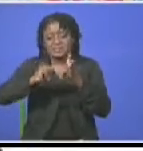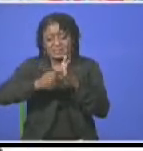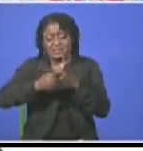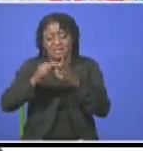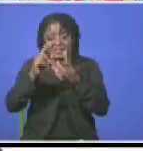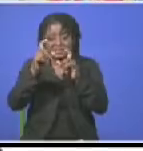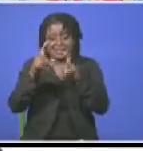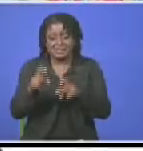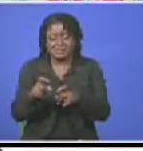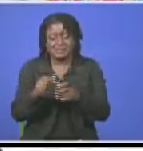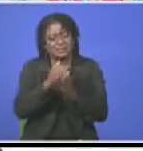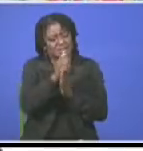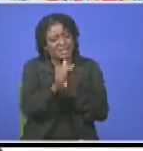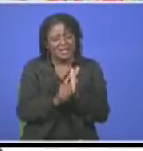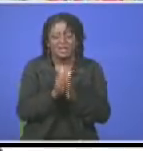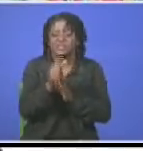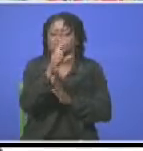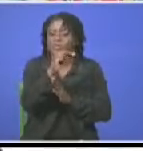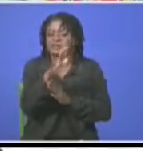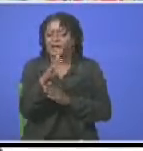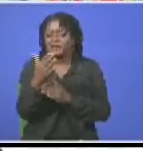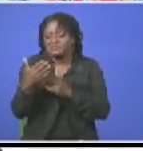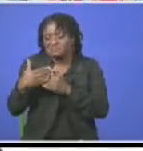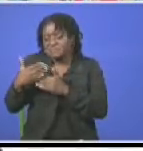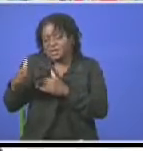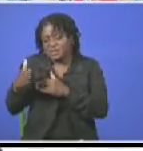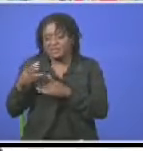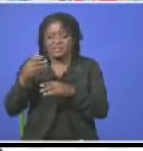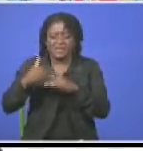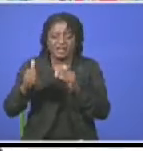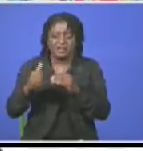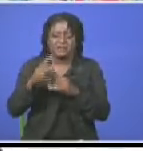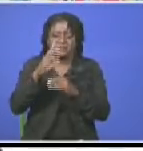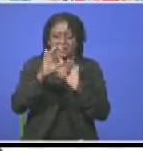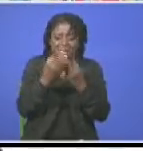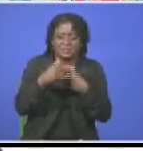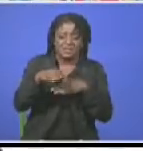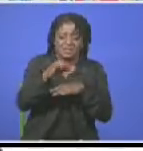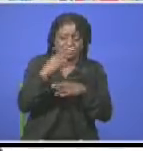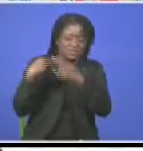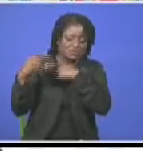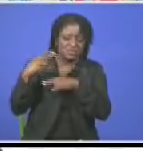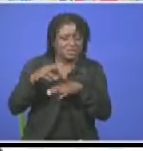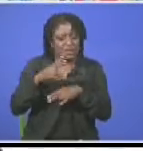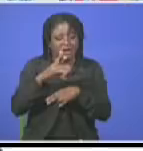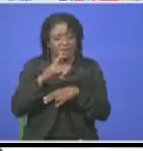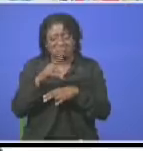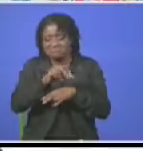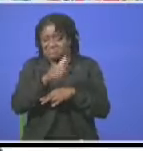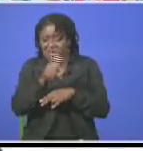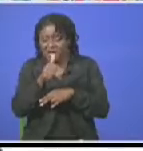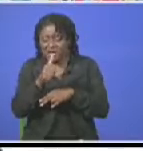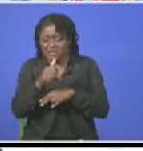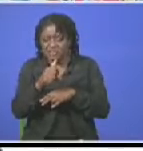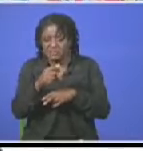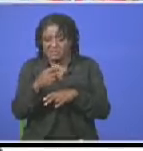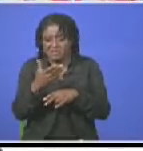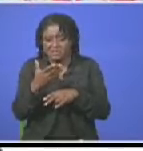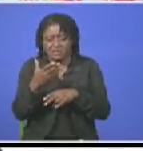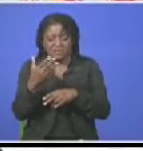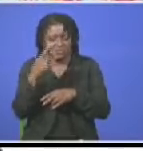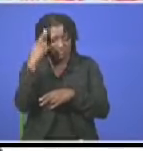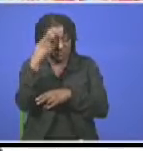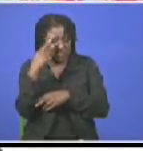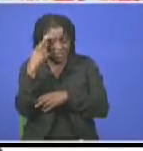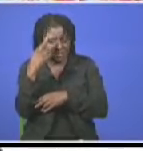age 25, besides the family history, are there other contributing factors? Are those numbers rising in young people, younger